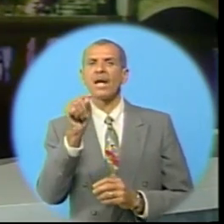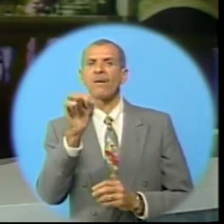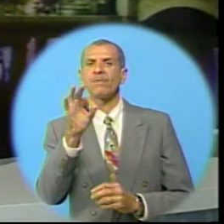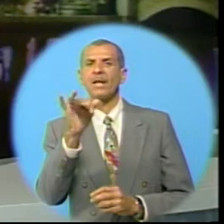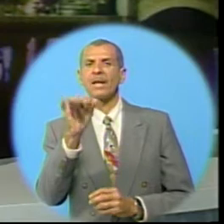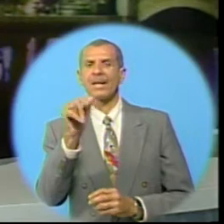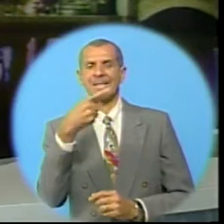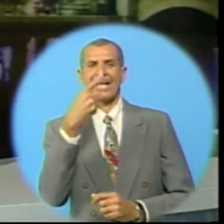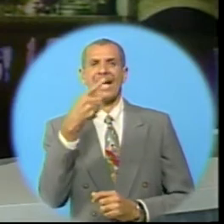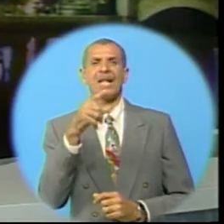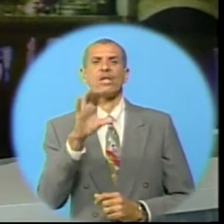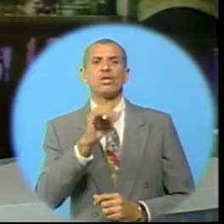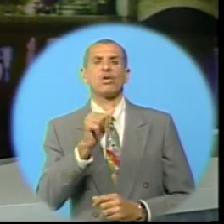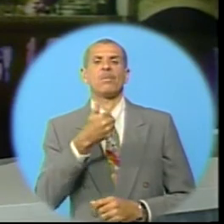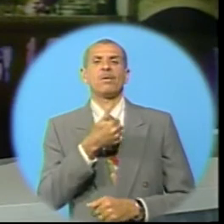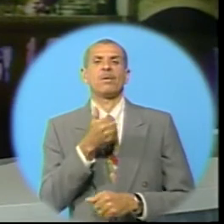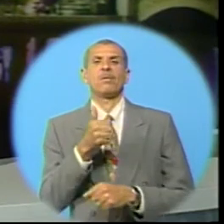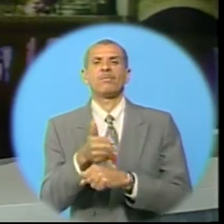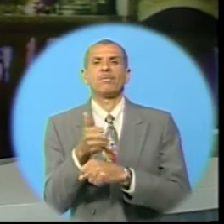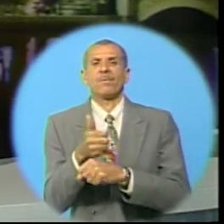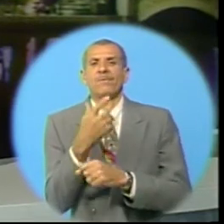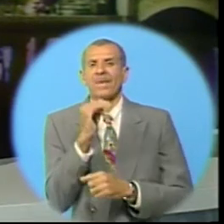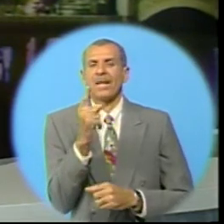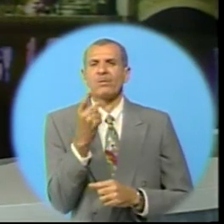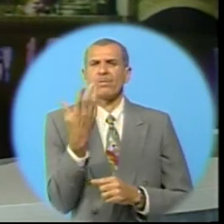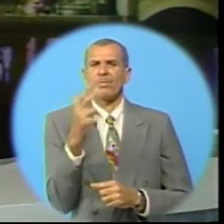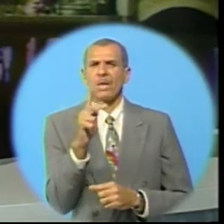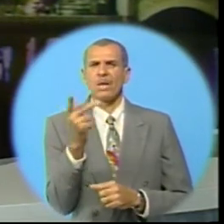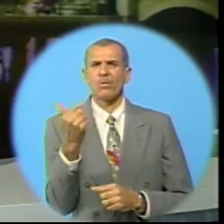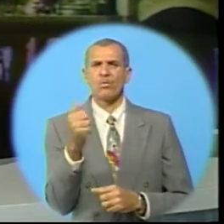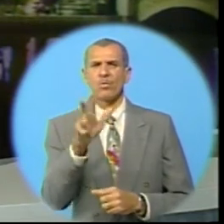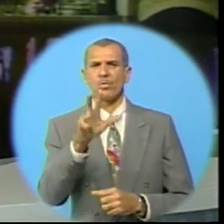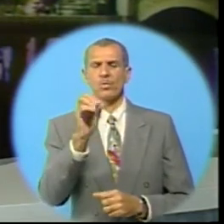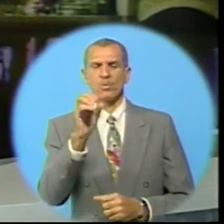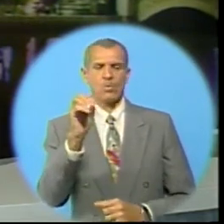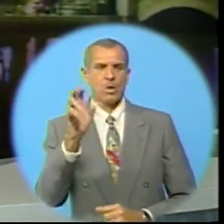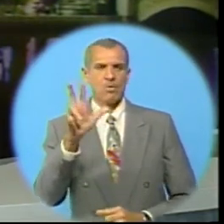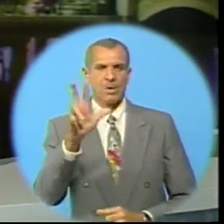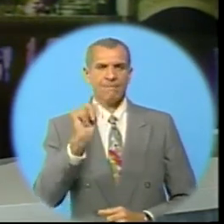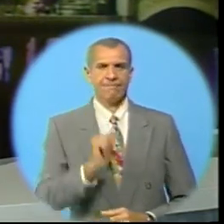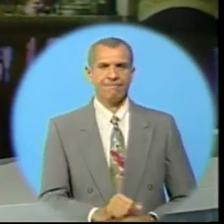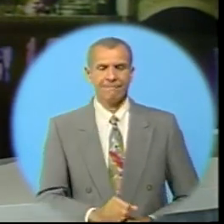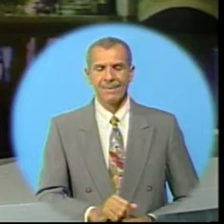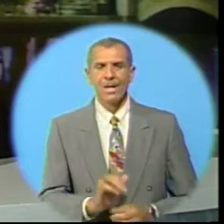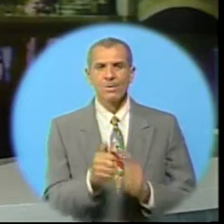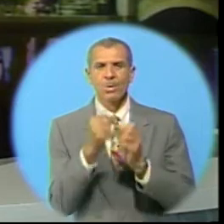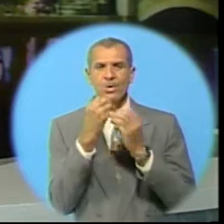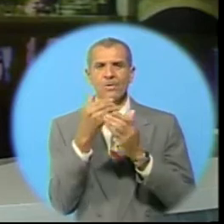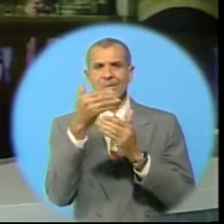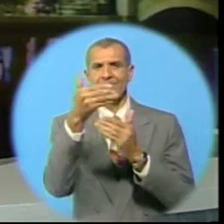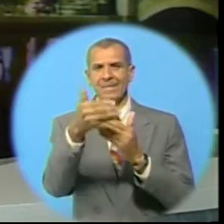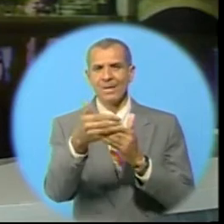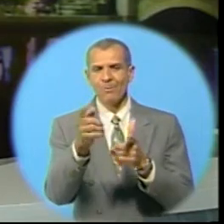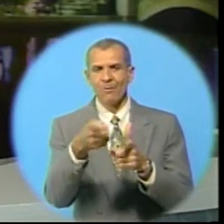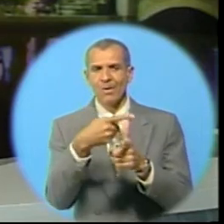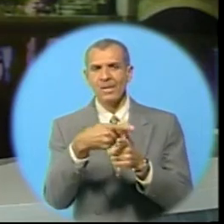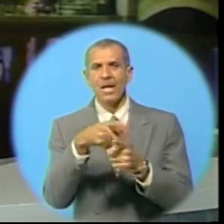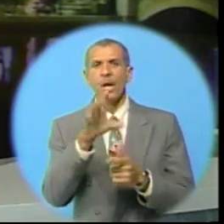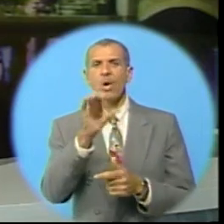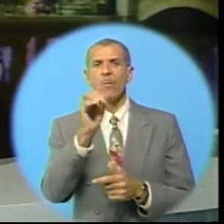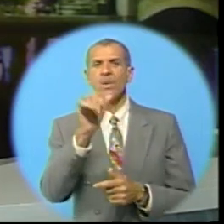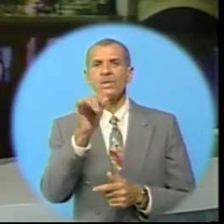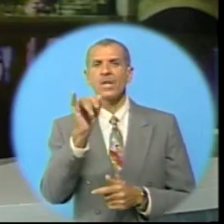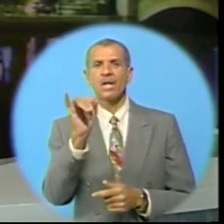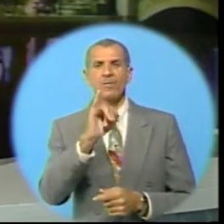State Department's annual trafficking in persons list in 2003. Well, sports news is just ahead, but first, here is a tip